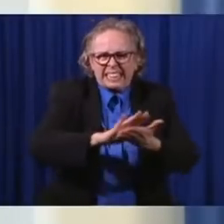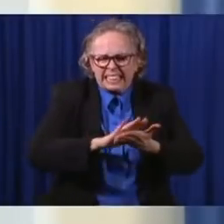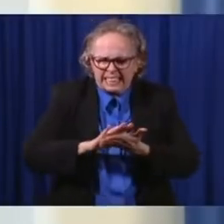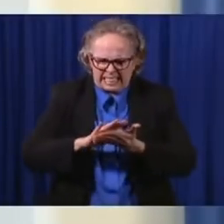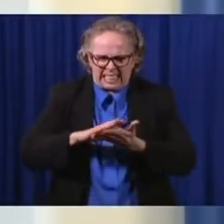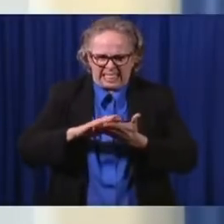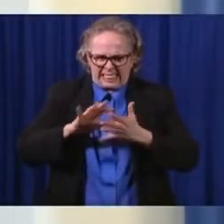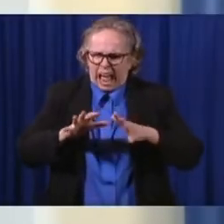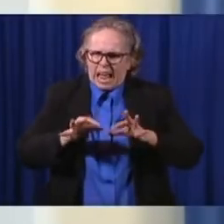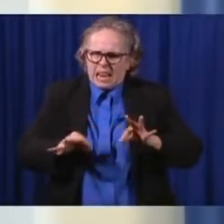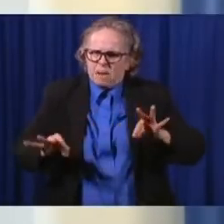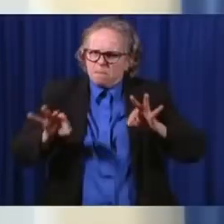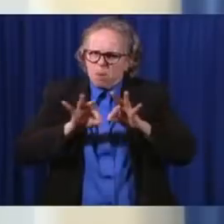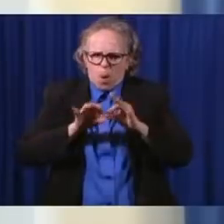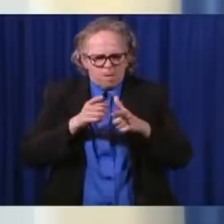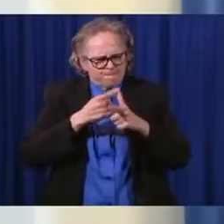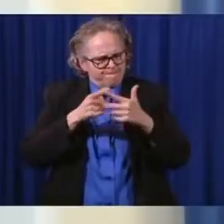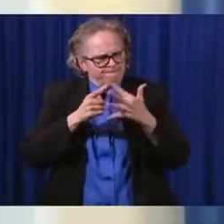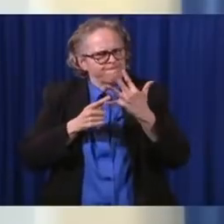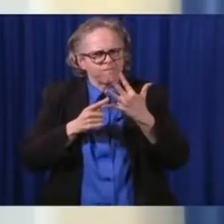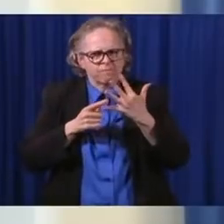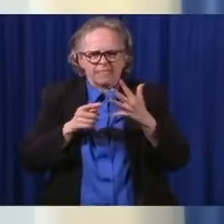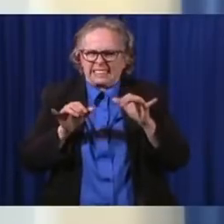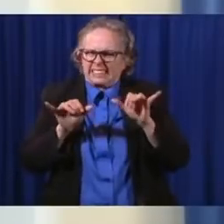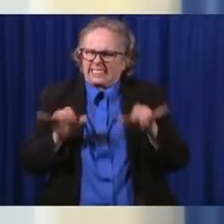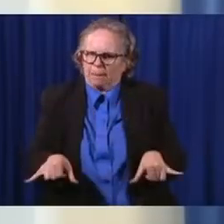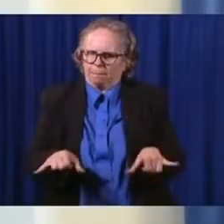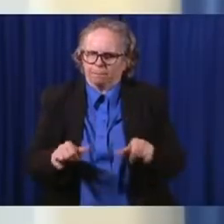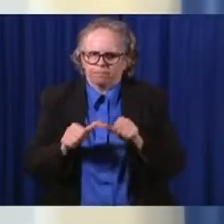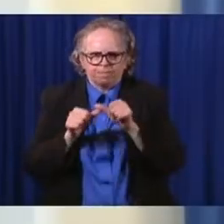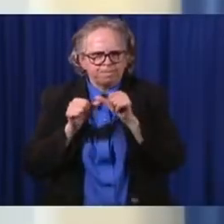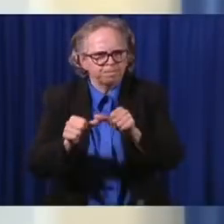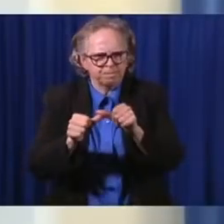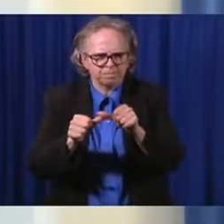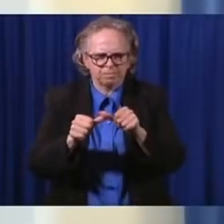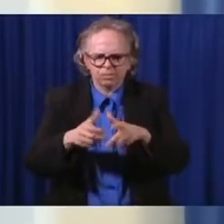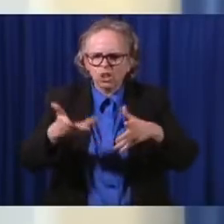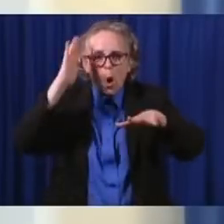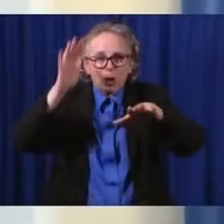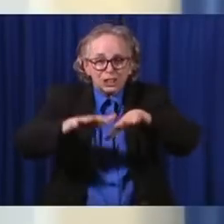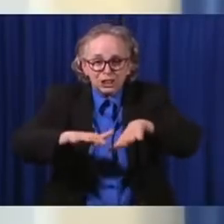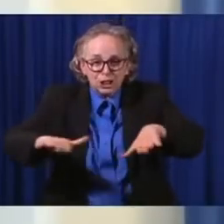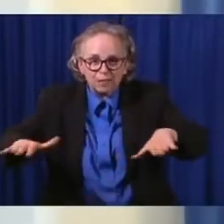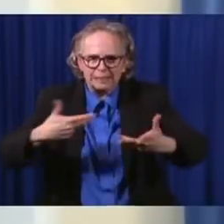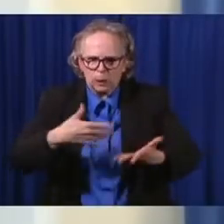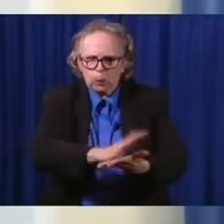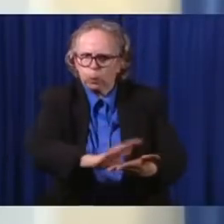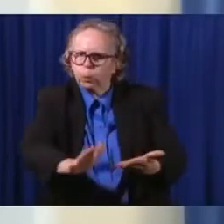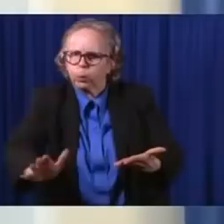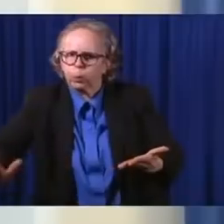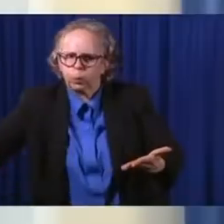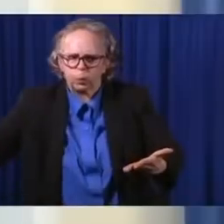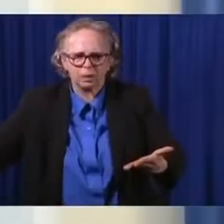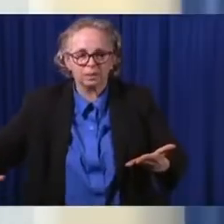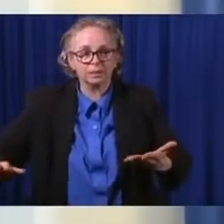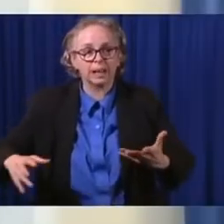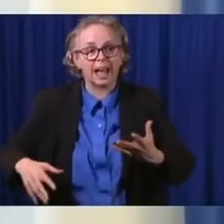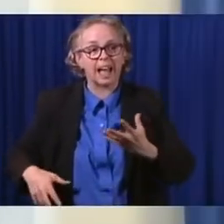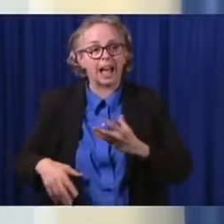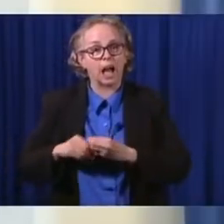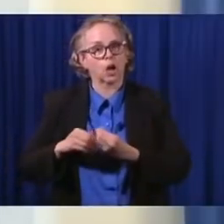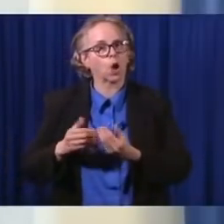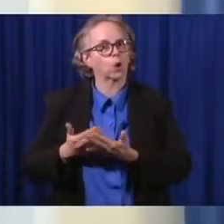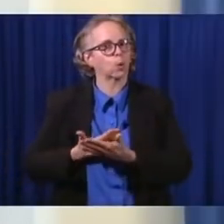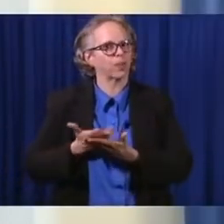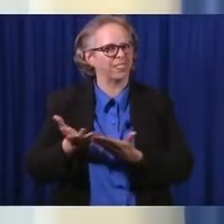is all of the disinfecting, everything. But importantly, I'd like to add a couple new things to you. One